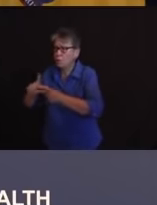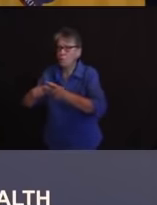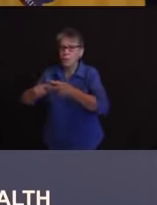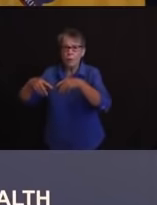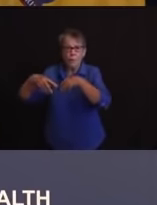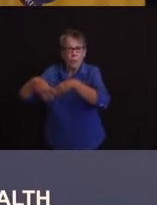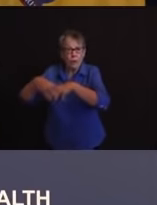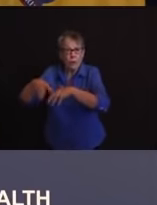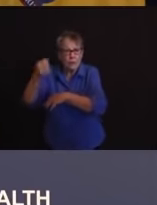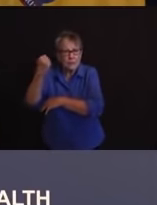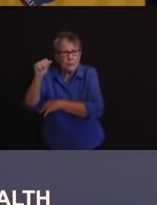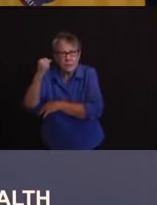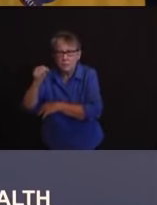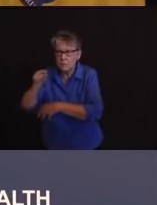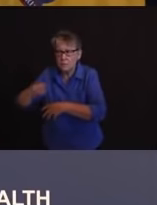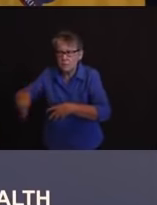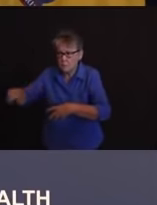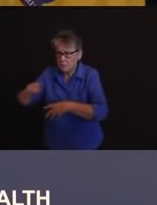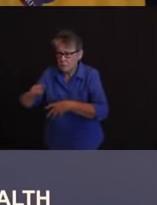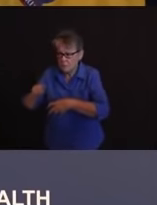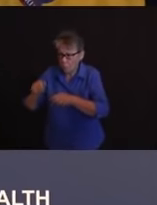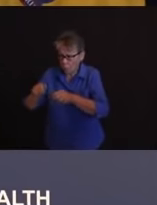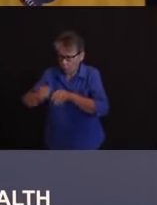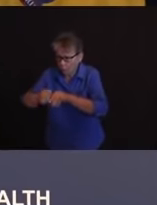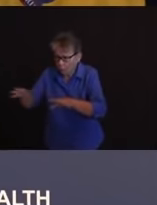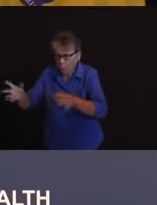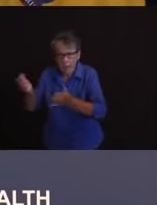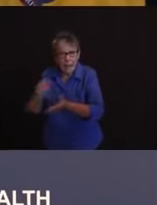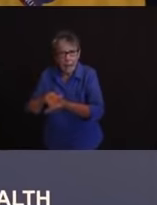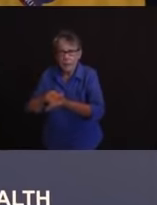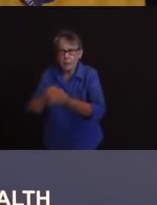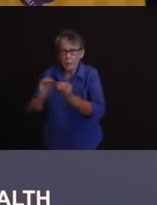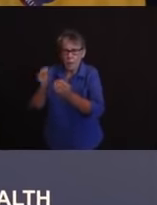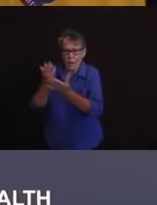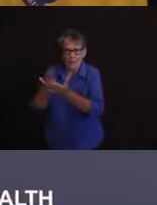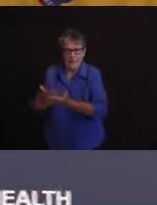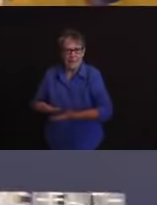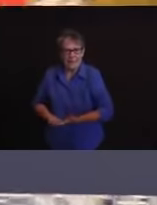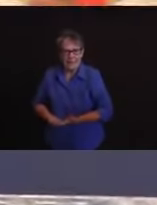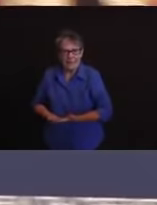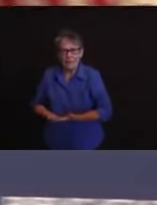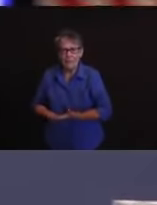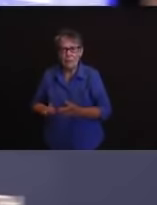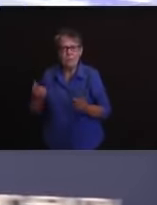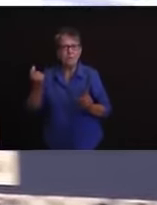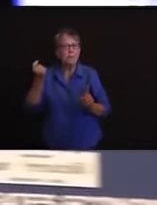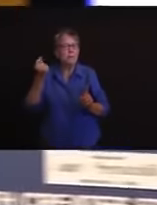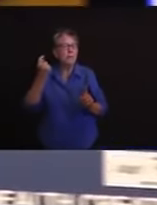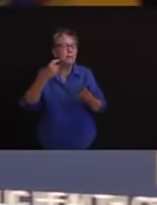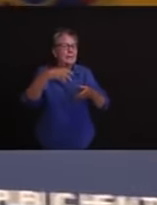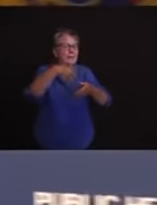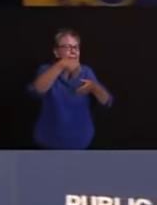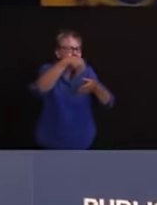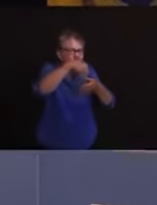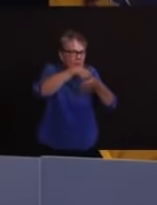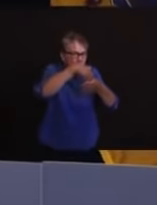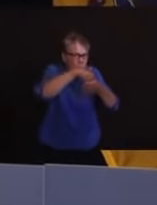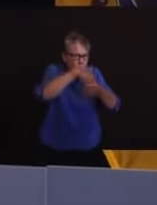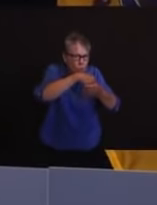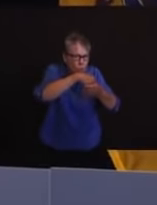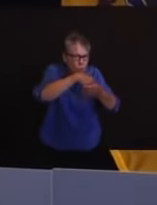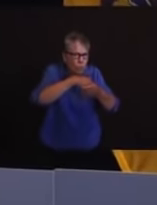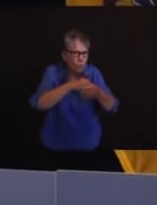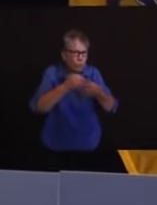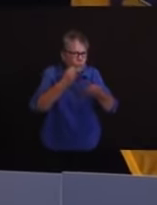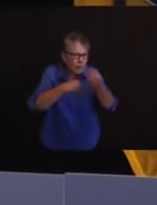in from out of state have. Is that fair, Ed, or? I think that is fair. We certainly have evidence that indoor